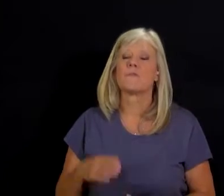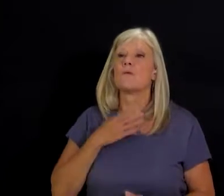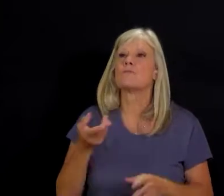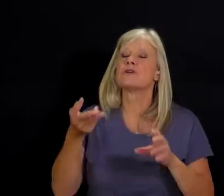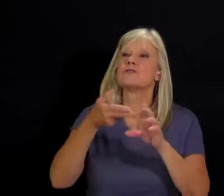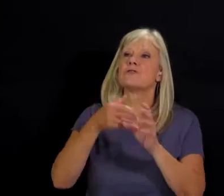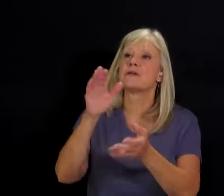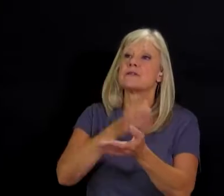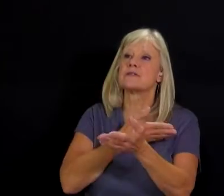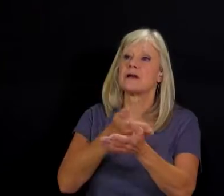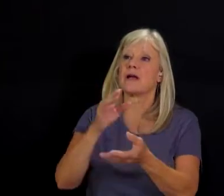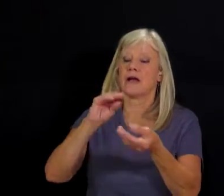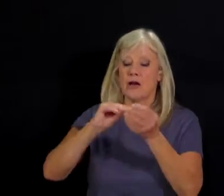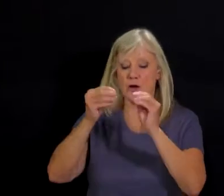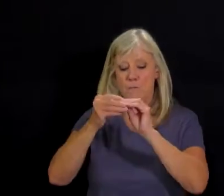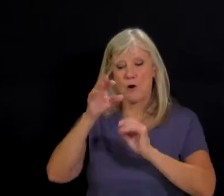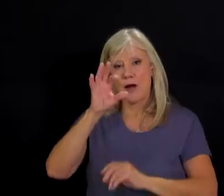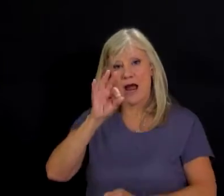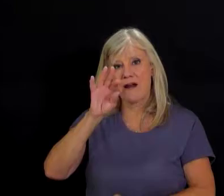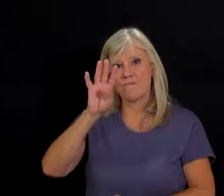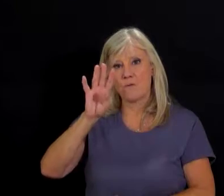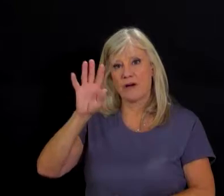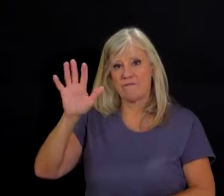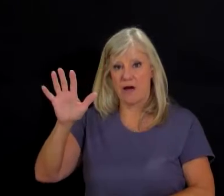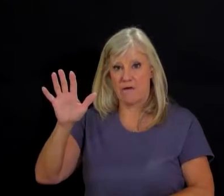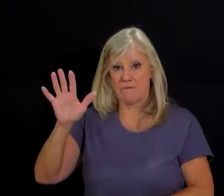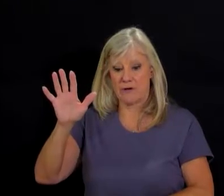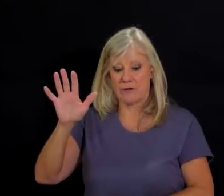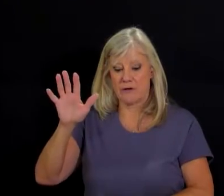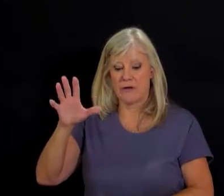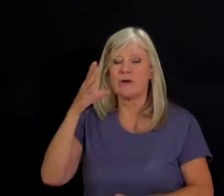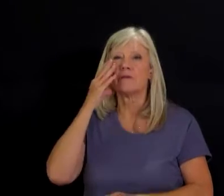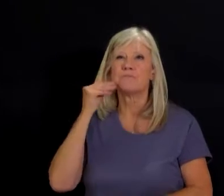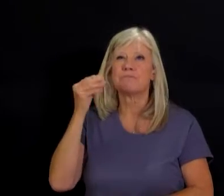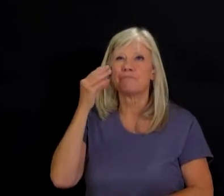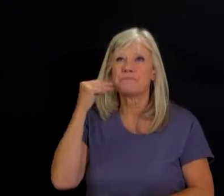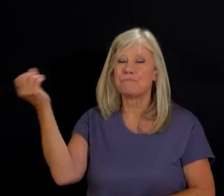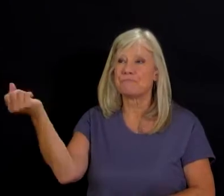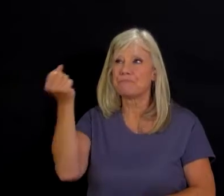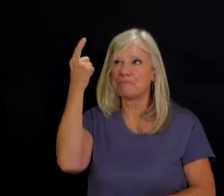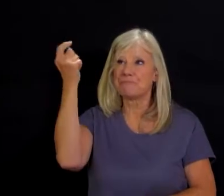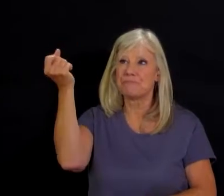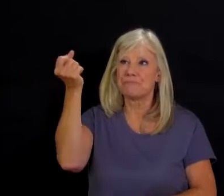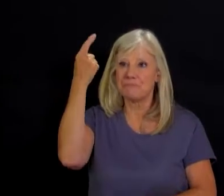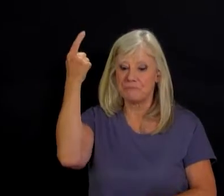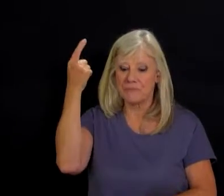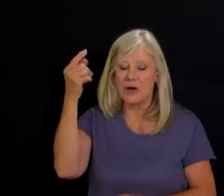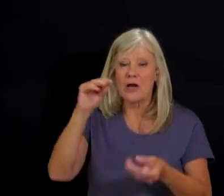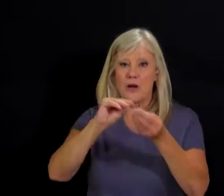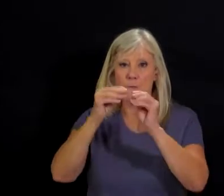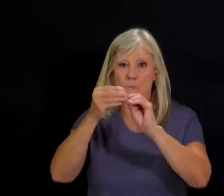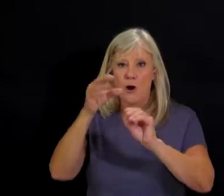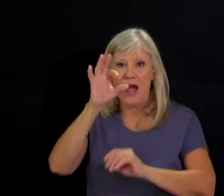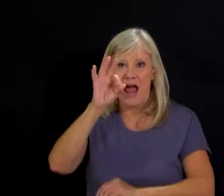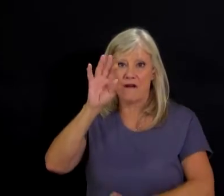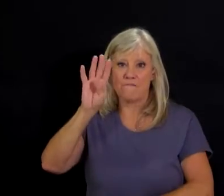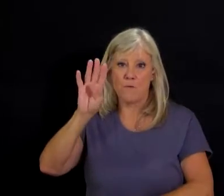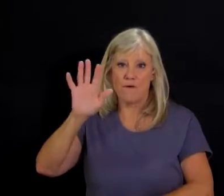Singing our communion hymn number 945, Taste and See, number